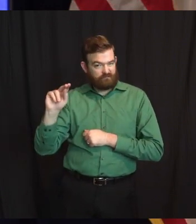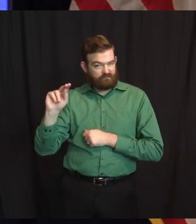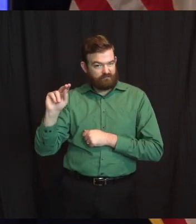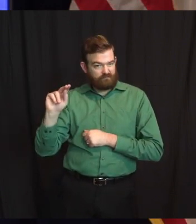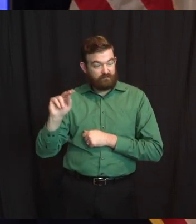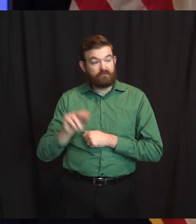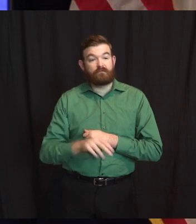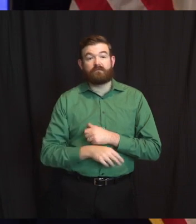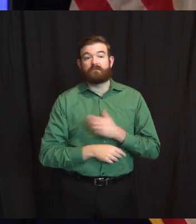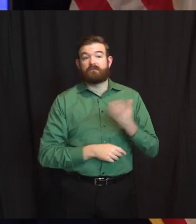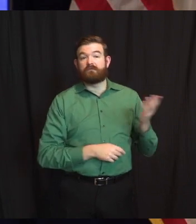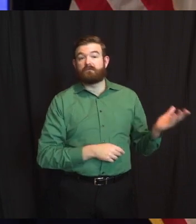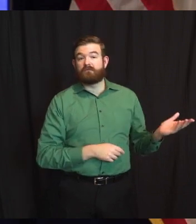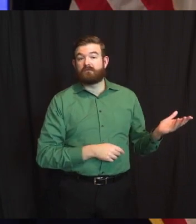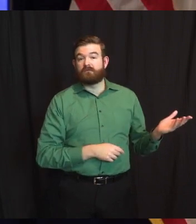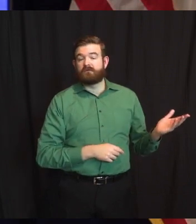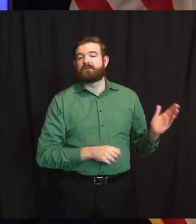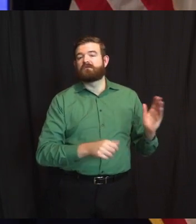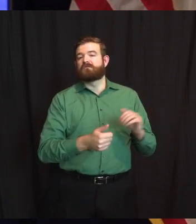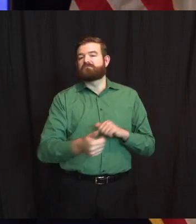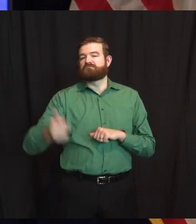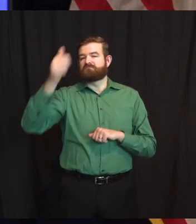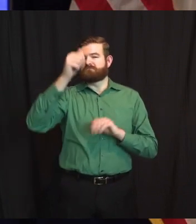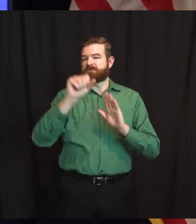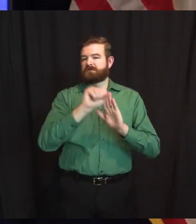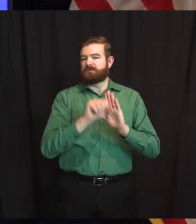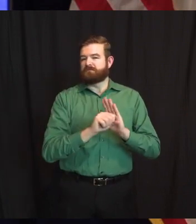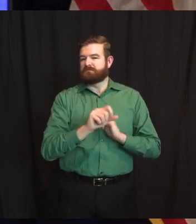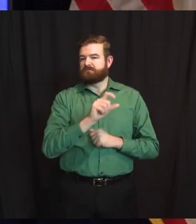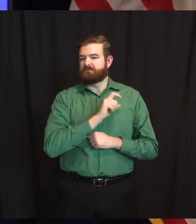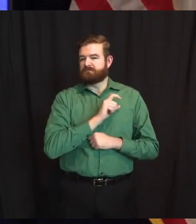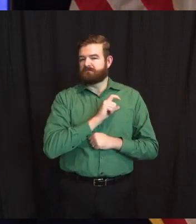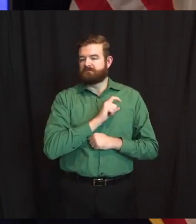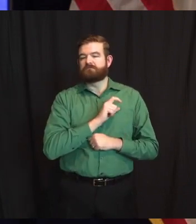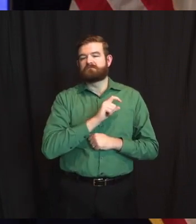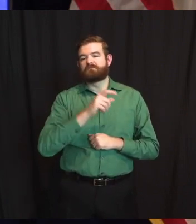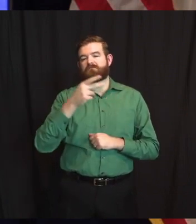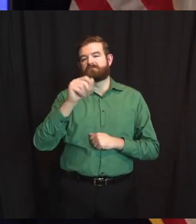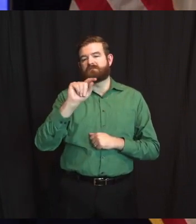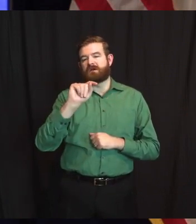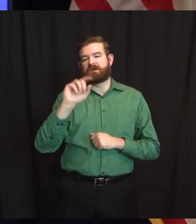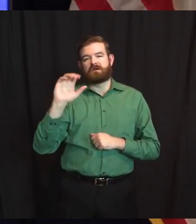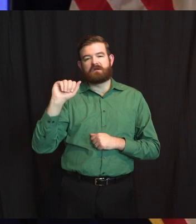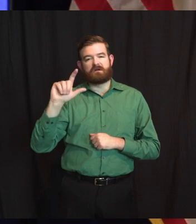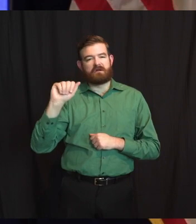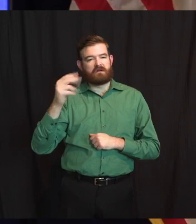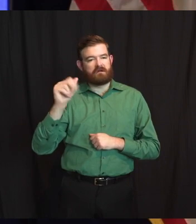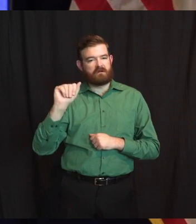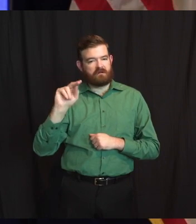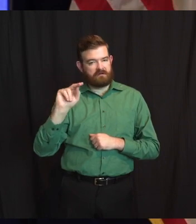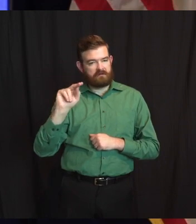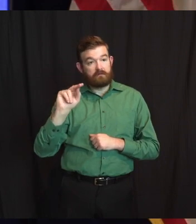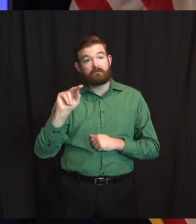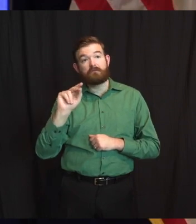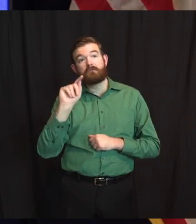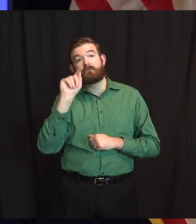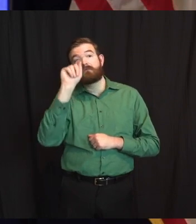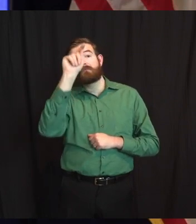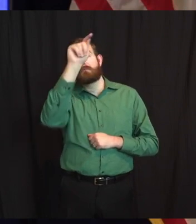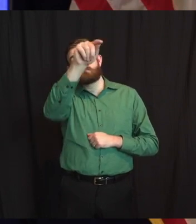Police Superintendent Colonel Pat Callahan. Pat, Director of the Office of Homeland Security and Preparedness, Jared Maples, is with